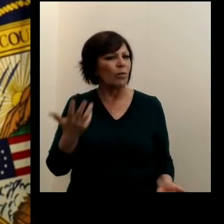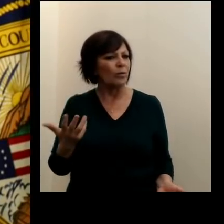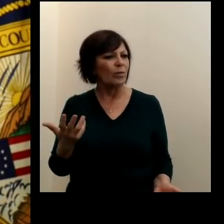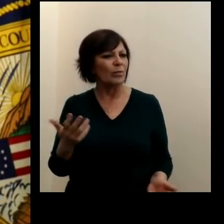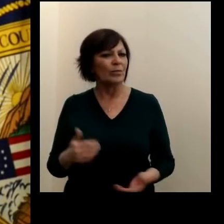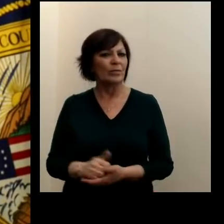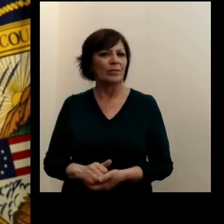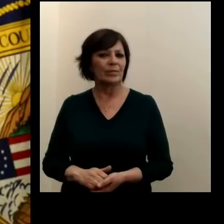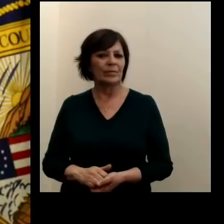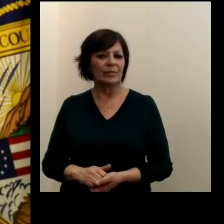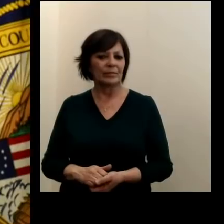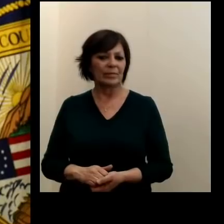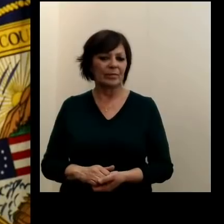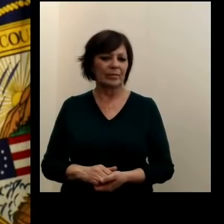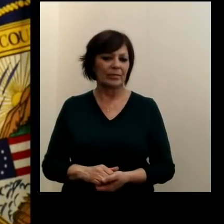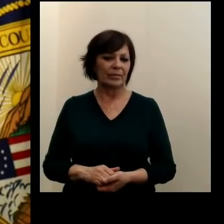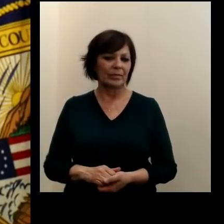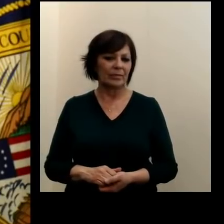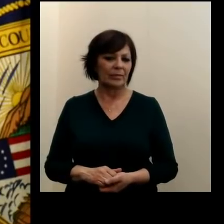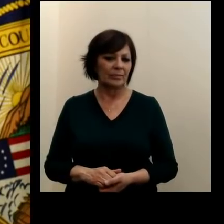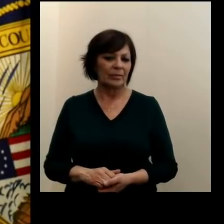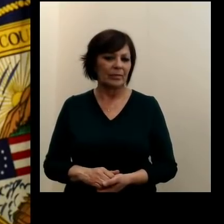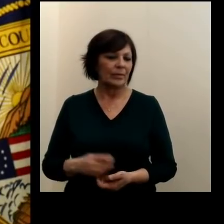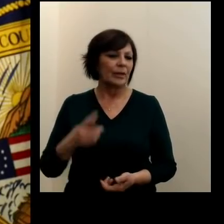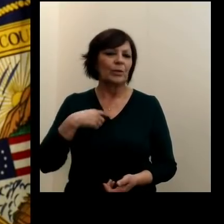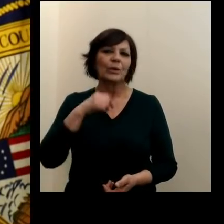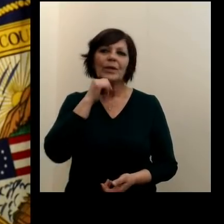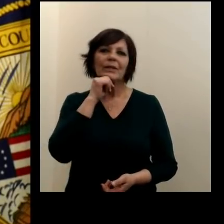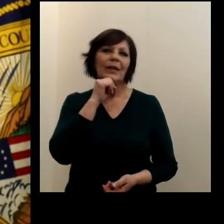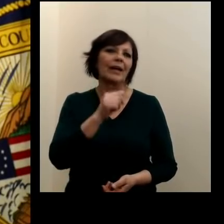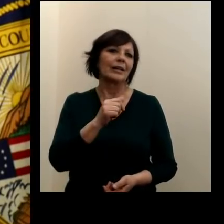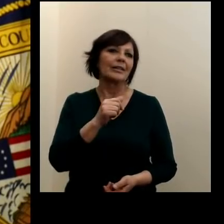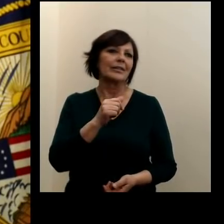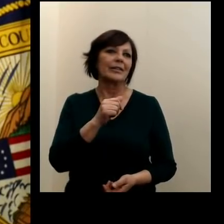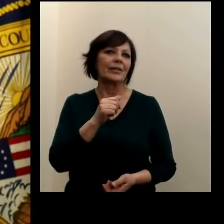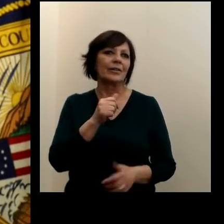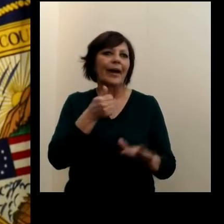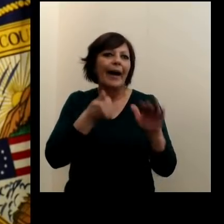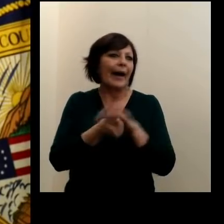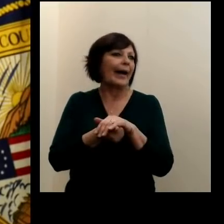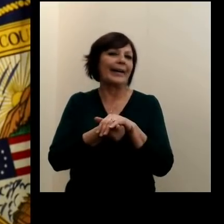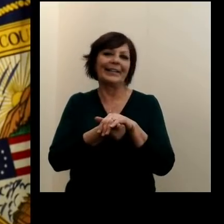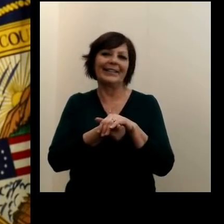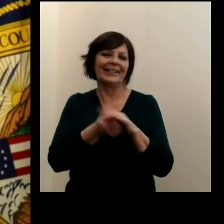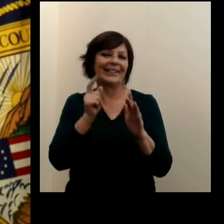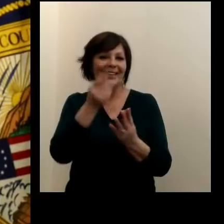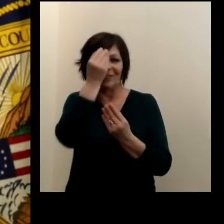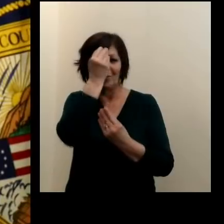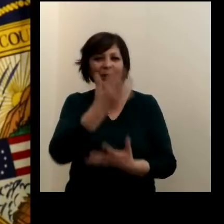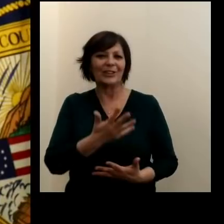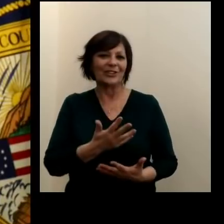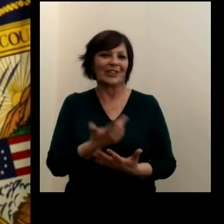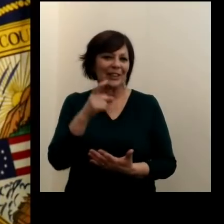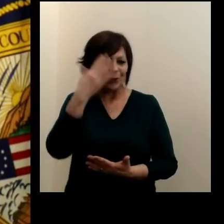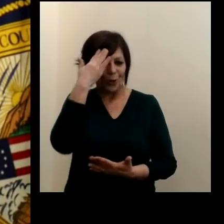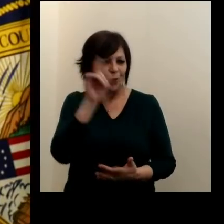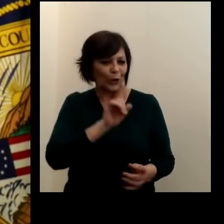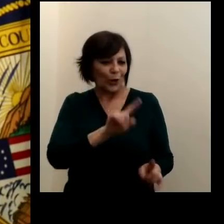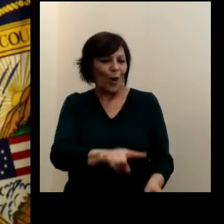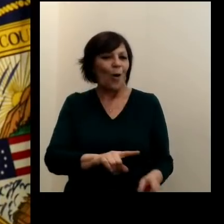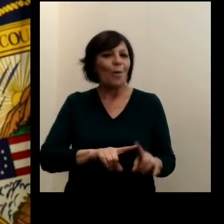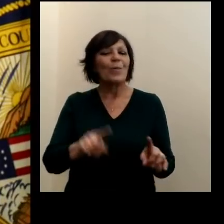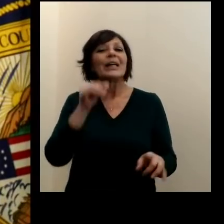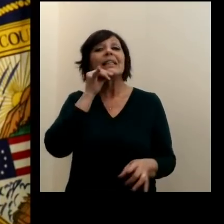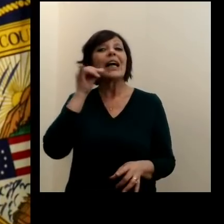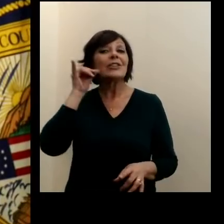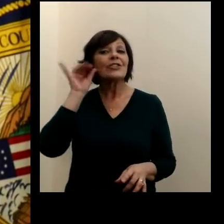sign up. So we do not hide that to the individual. They need to know where they're going. But what we saw yesterday